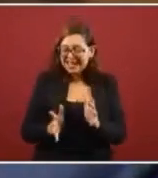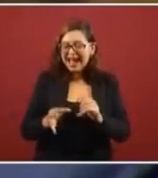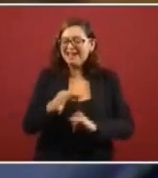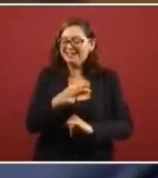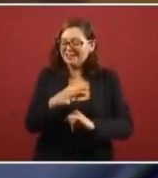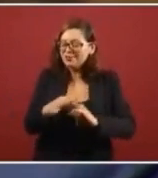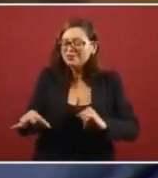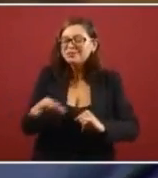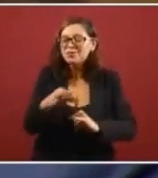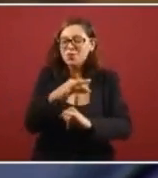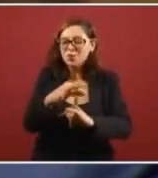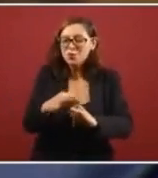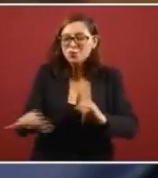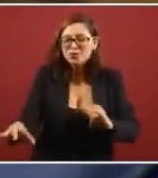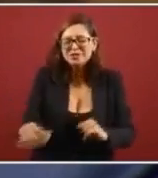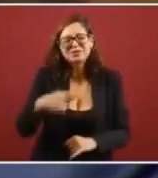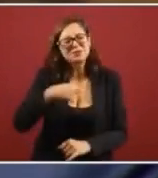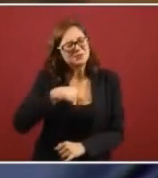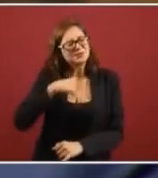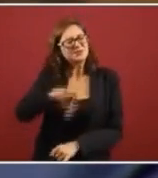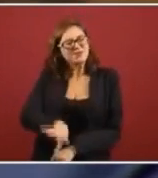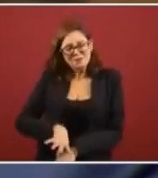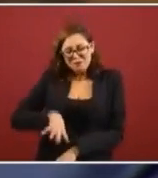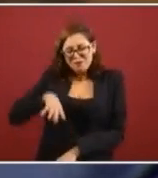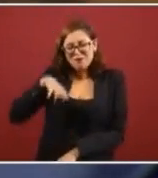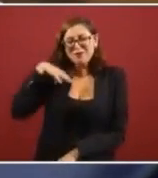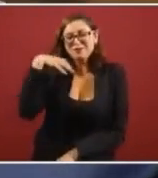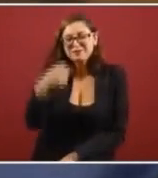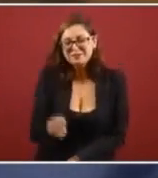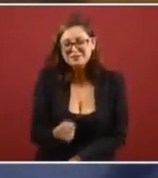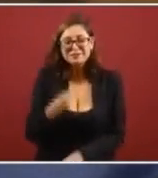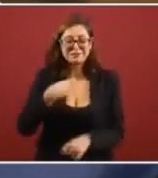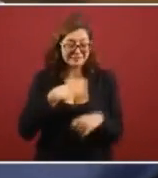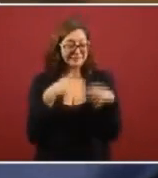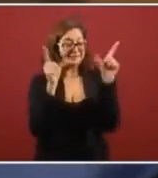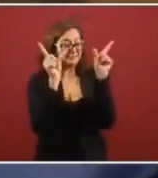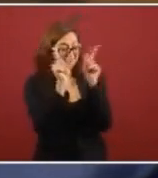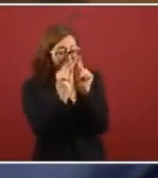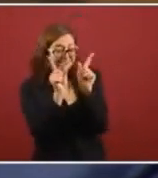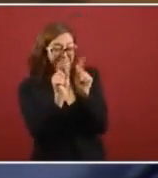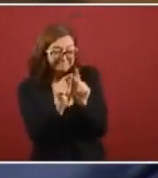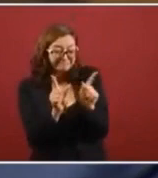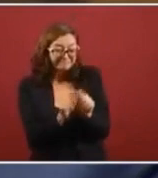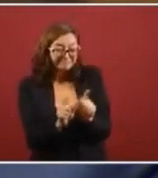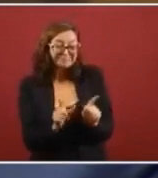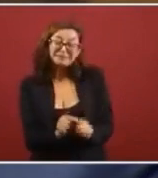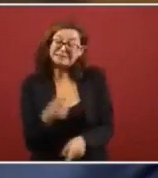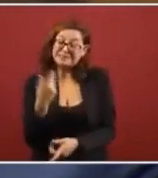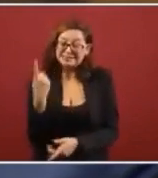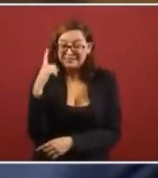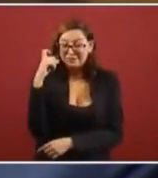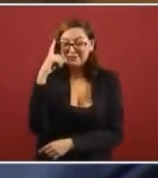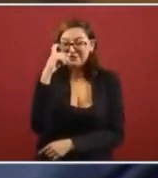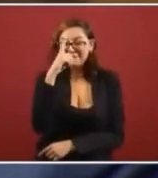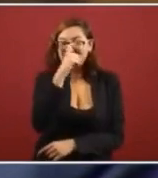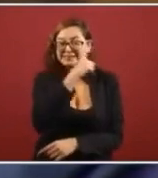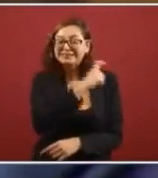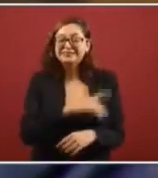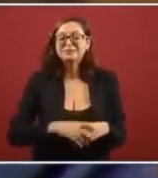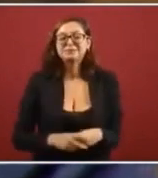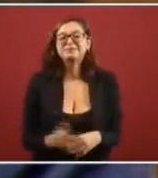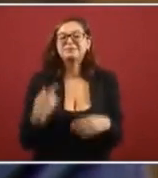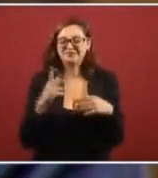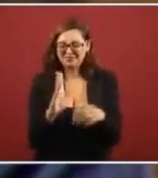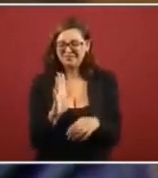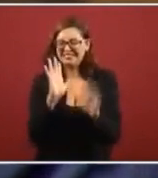ending it I tried to do a synthesis but it's complicated